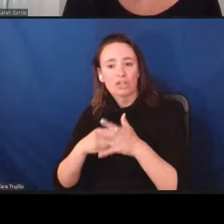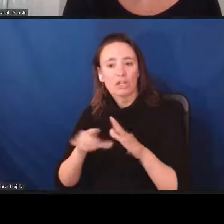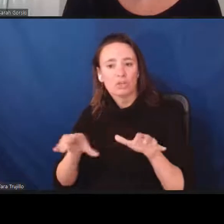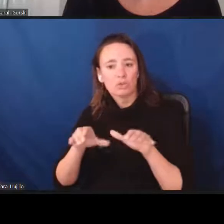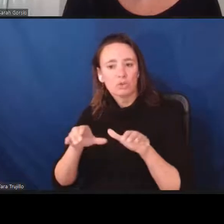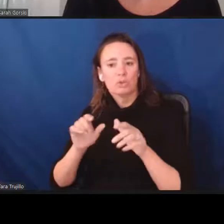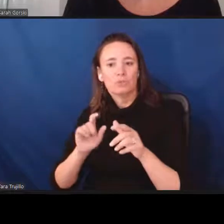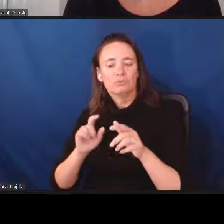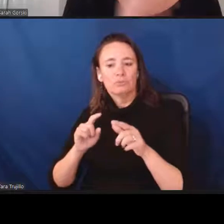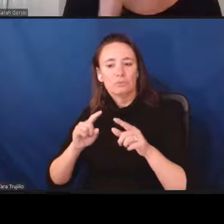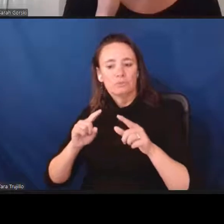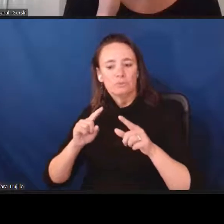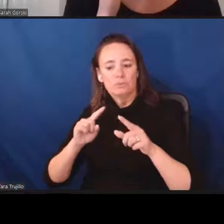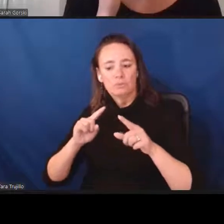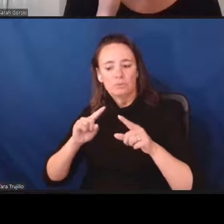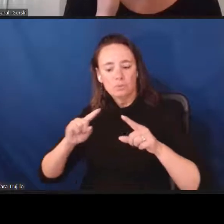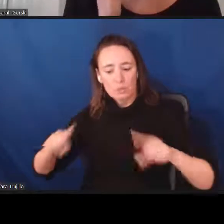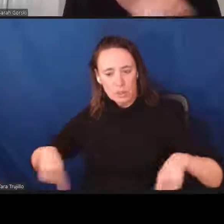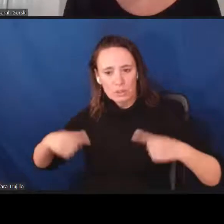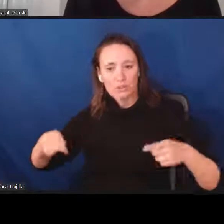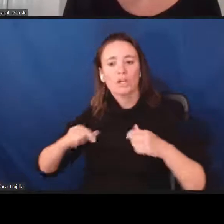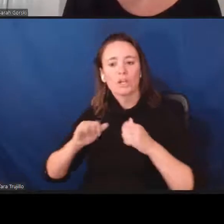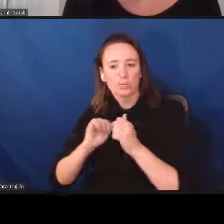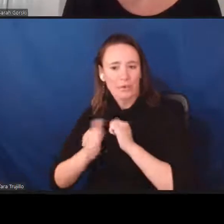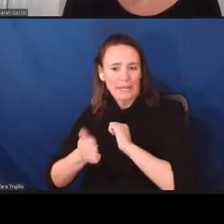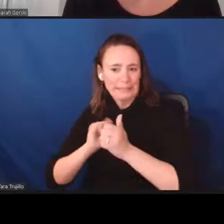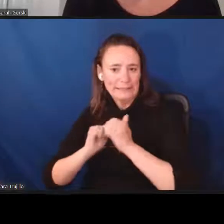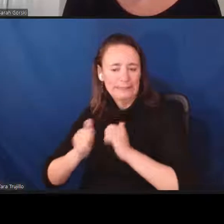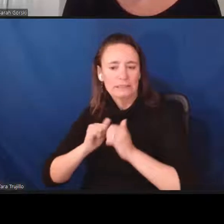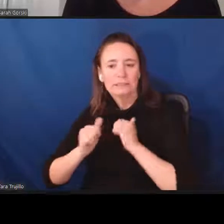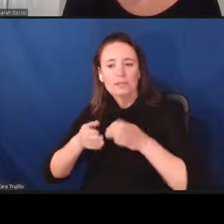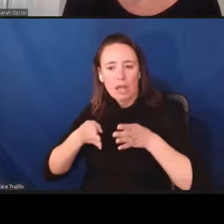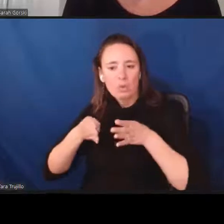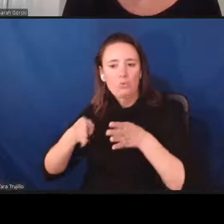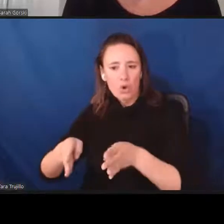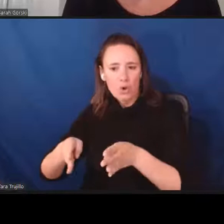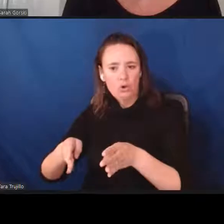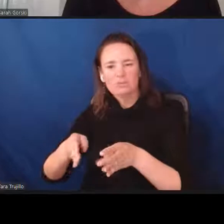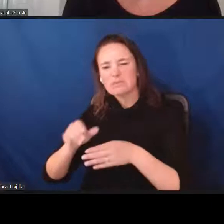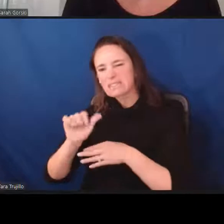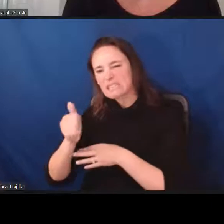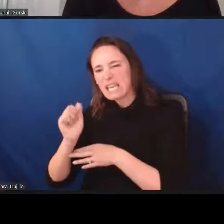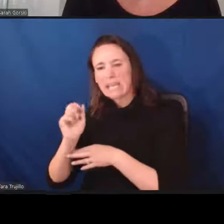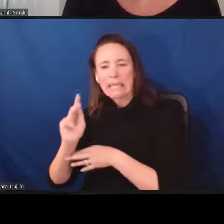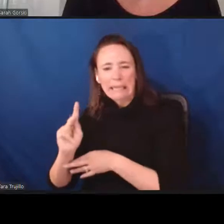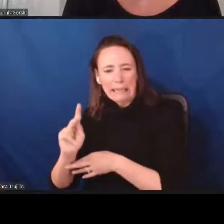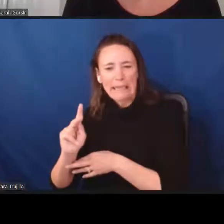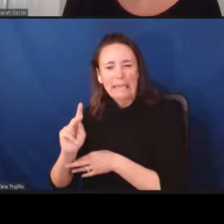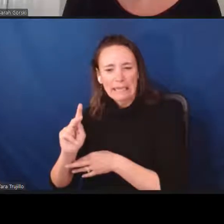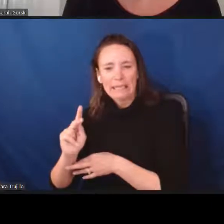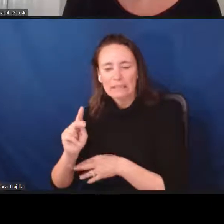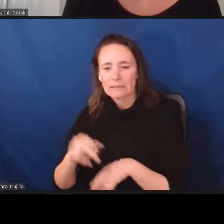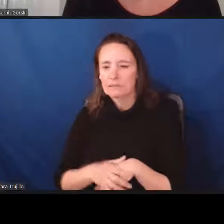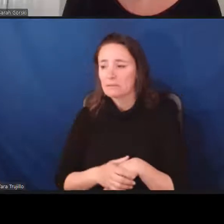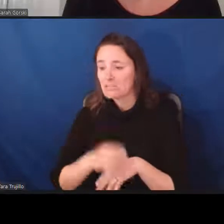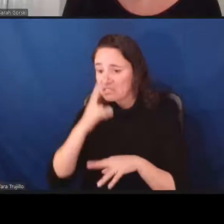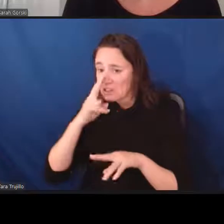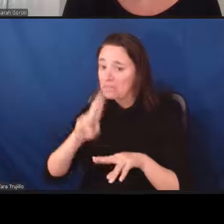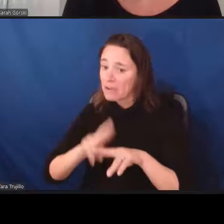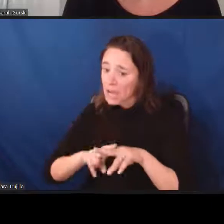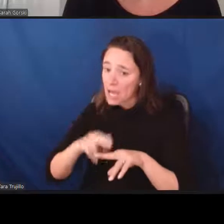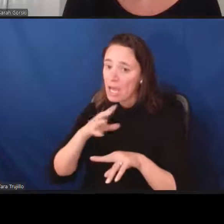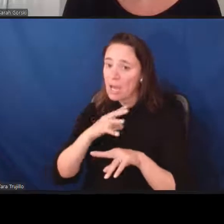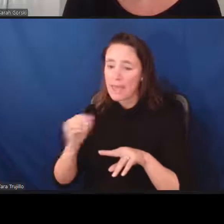races, mostly local 10Ks and things in the off season, just for fun and for